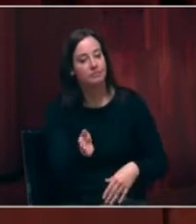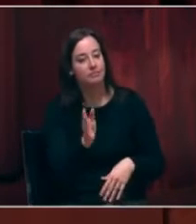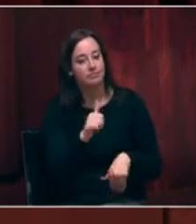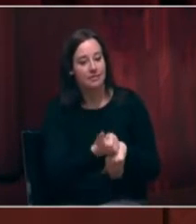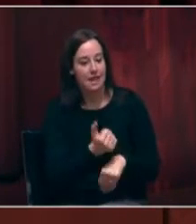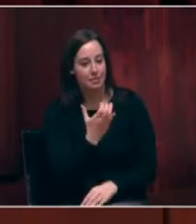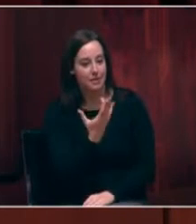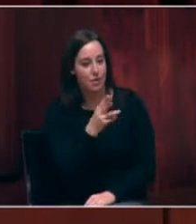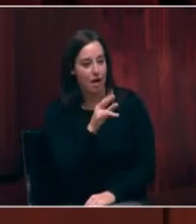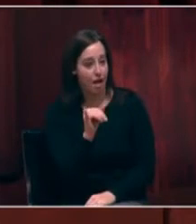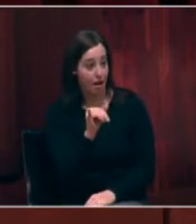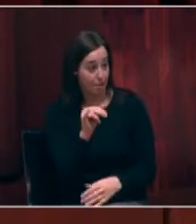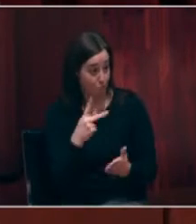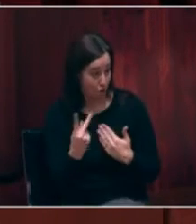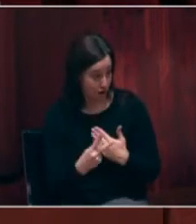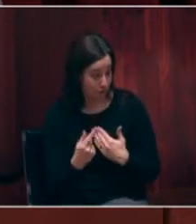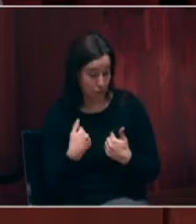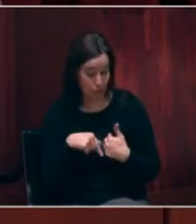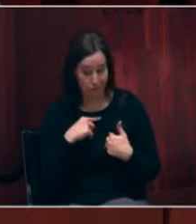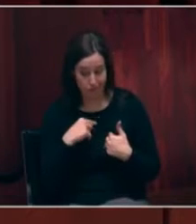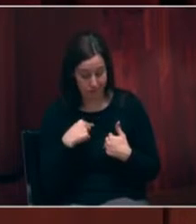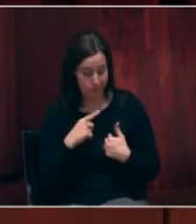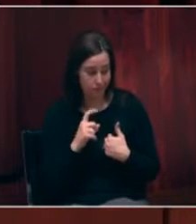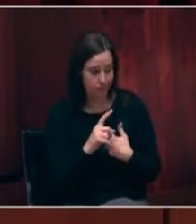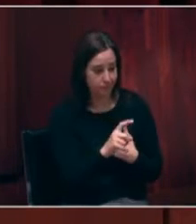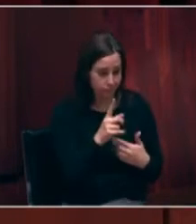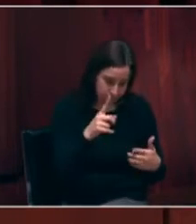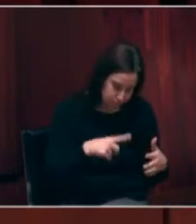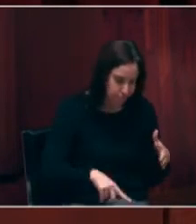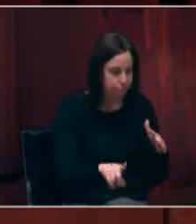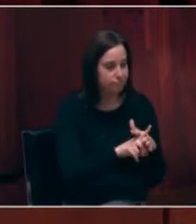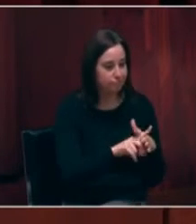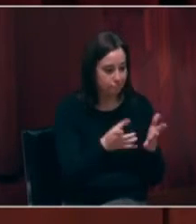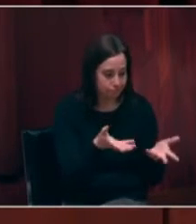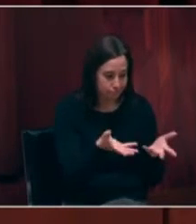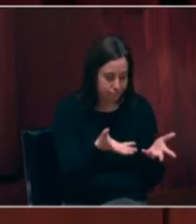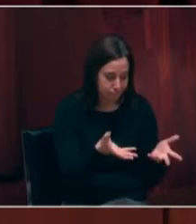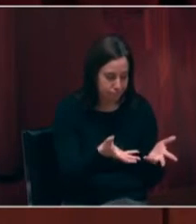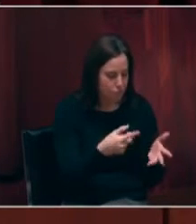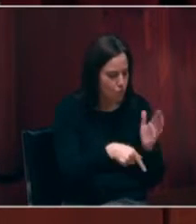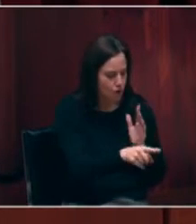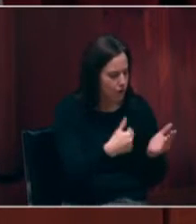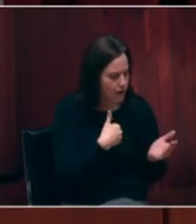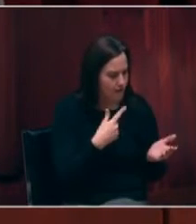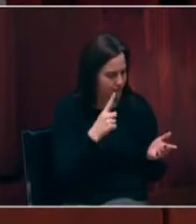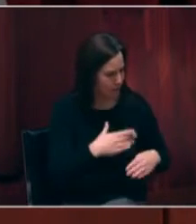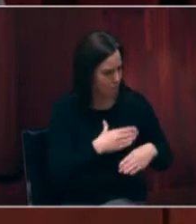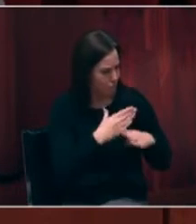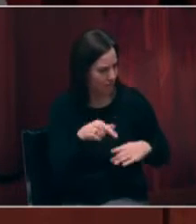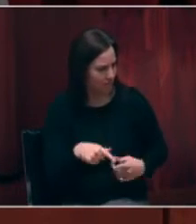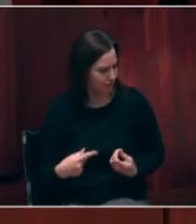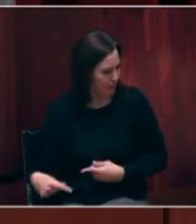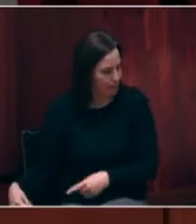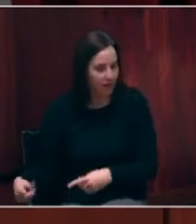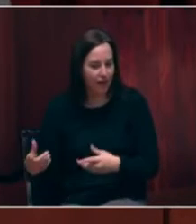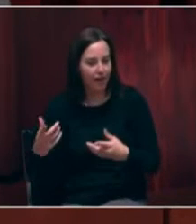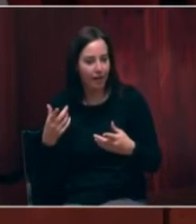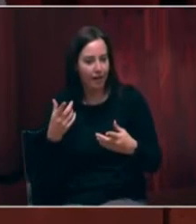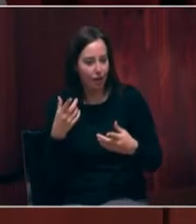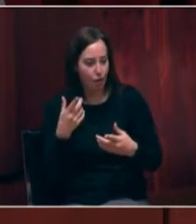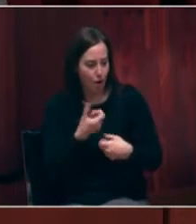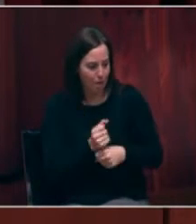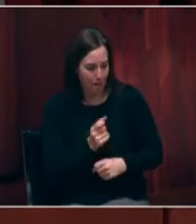So we went down there and we talked to them, you know, and they said, what do you have? What do you have that can prevent this from happening, or at least make it seem to where it's not